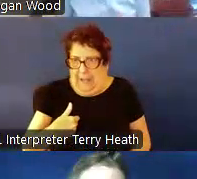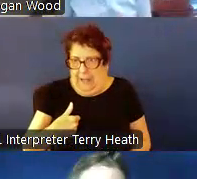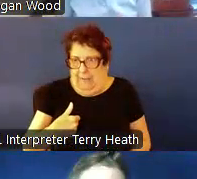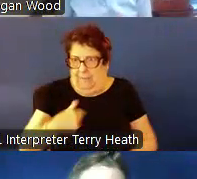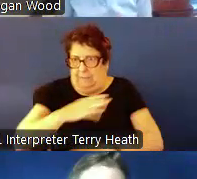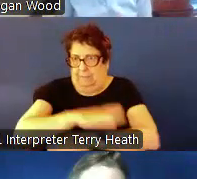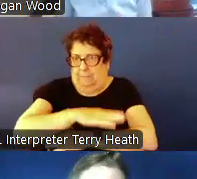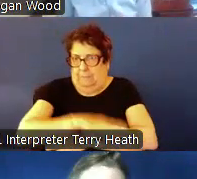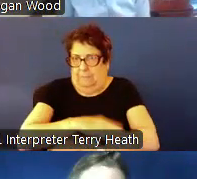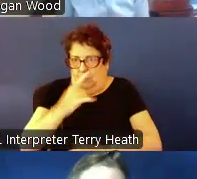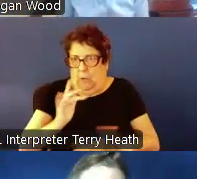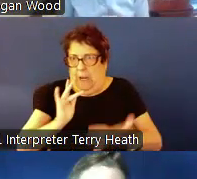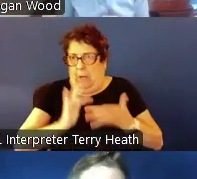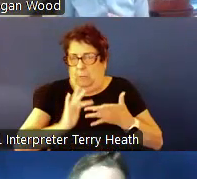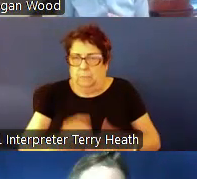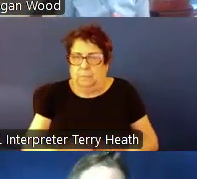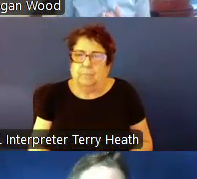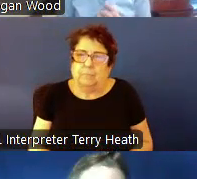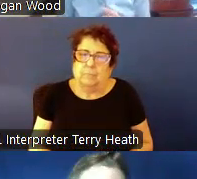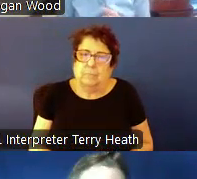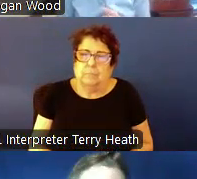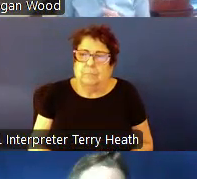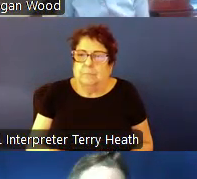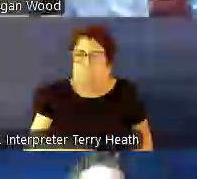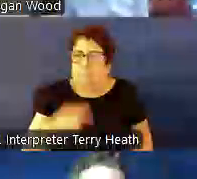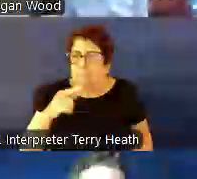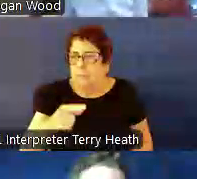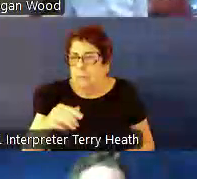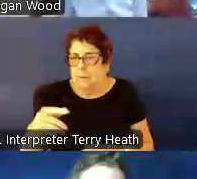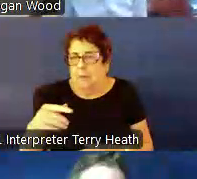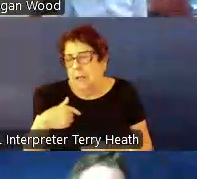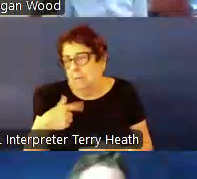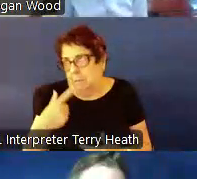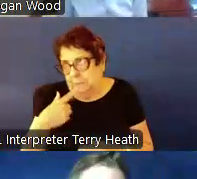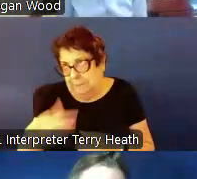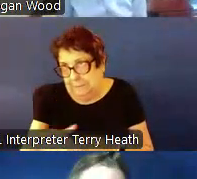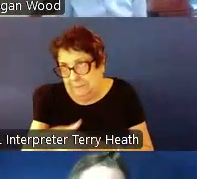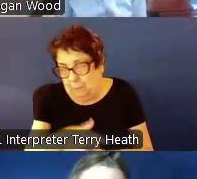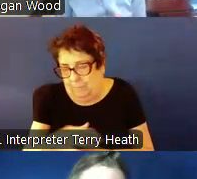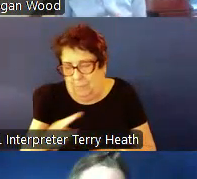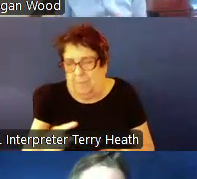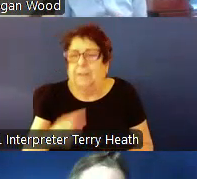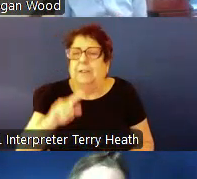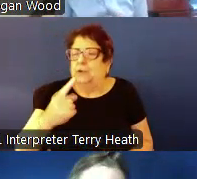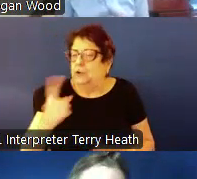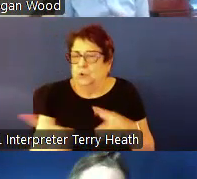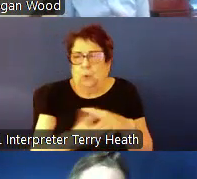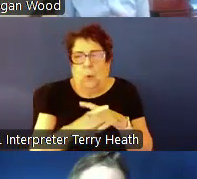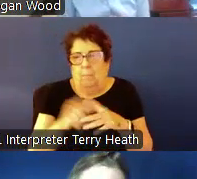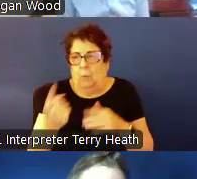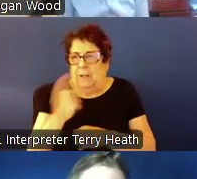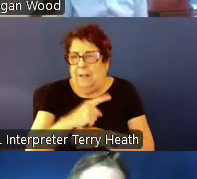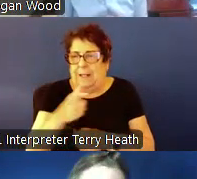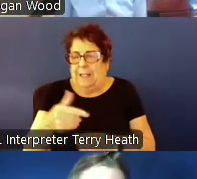I say he was referred to Prairie State, but really he just walked into my walk-in desk one day and he had an eviction notice for non-payment of rent.